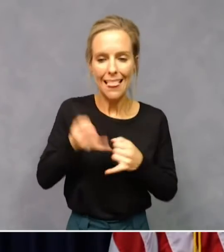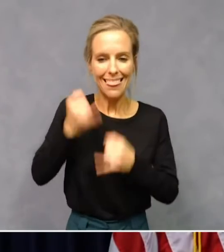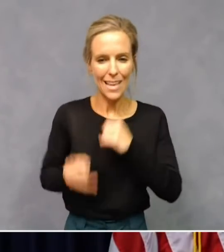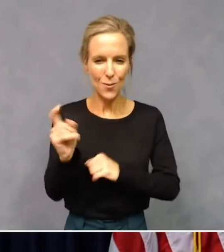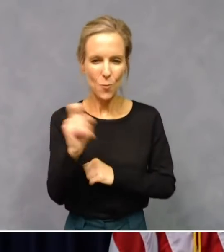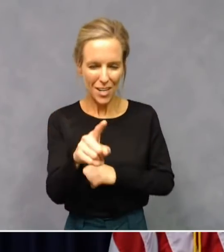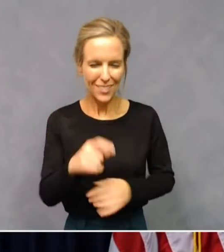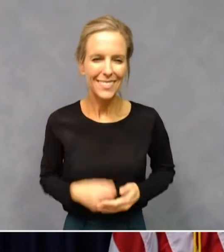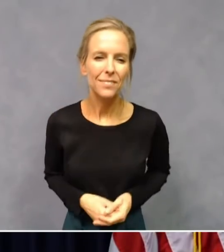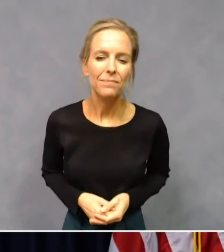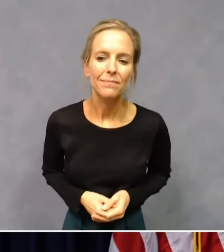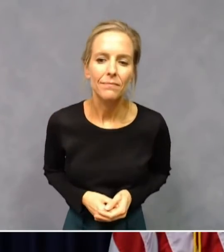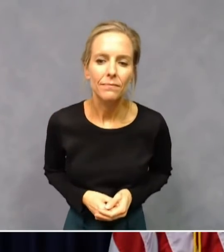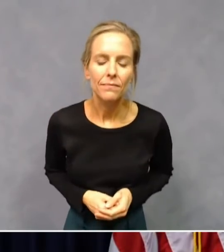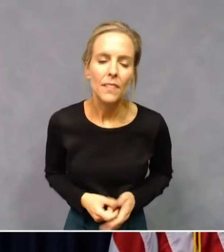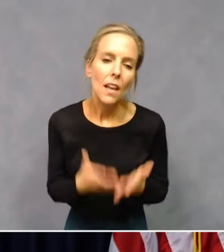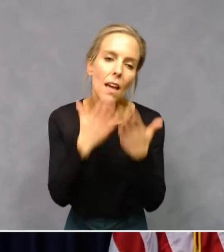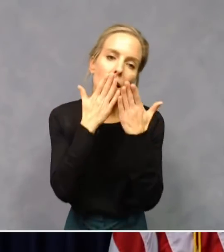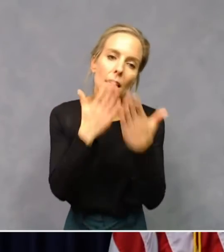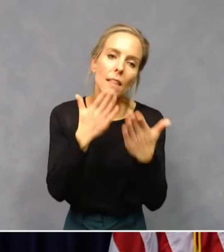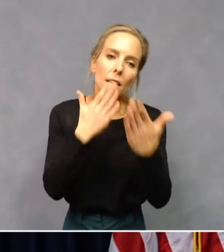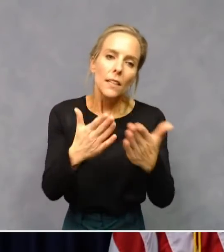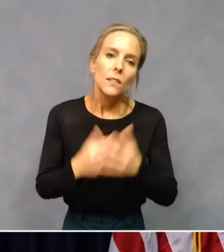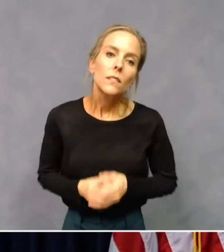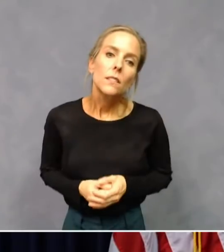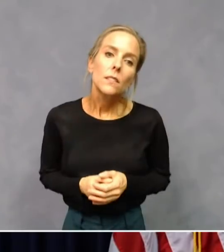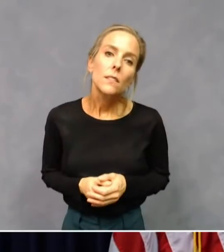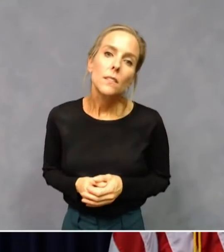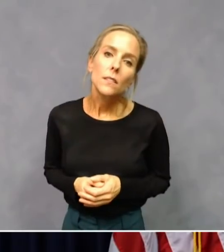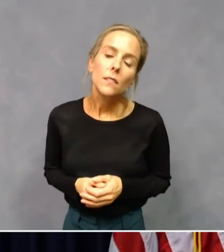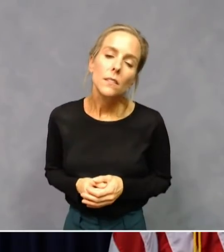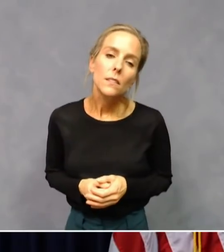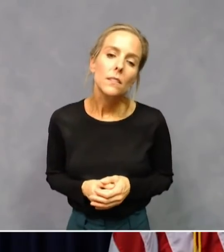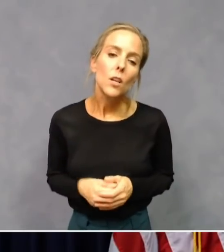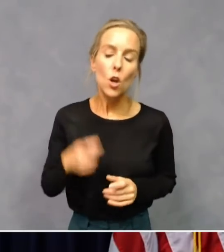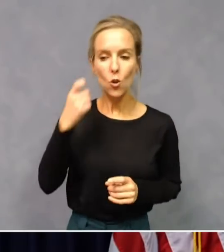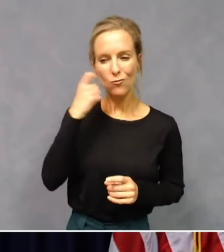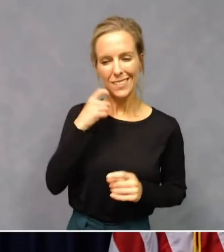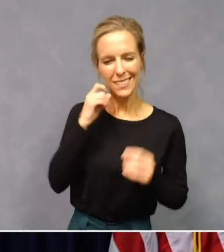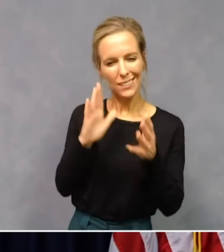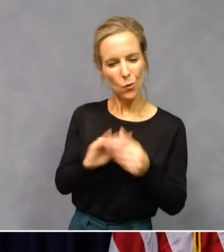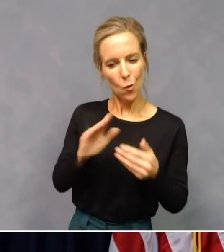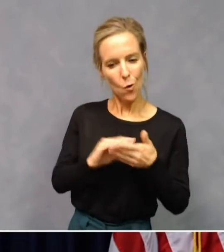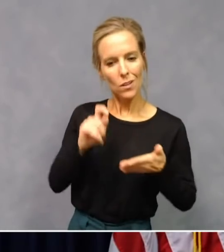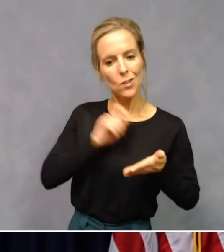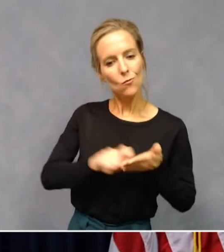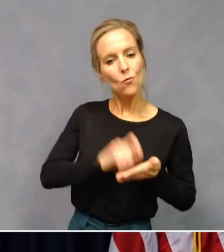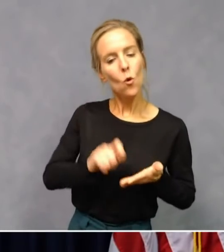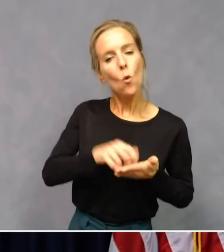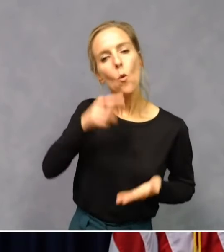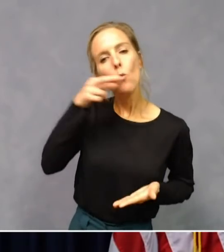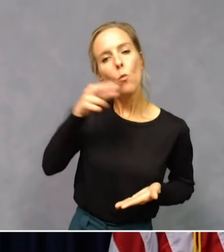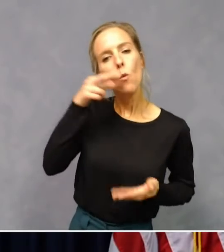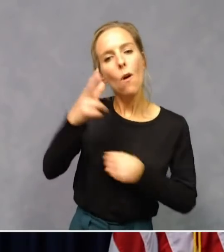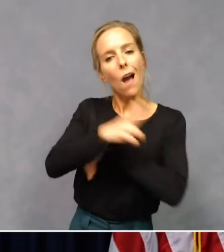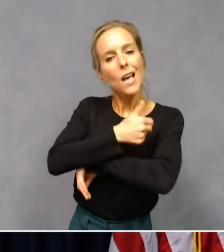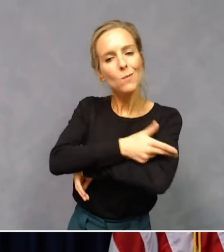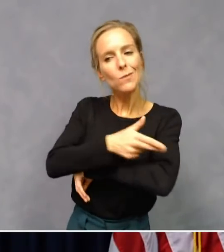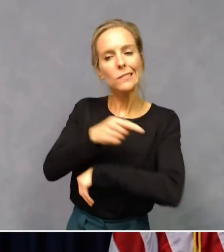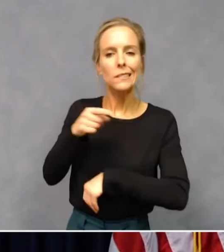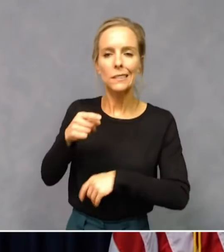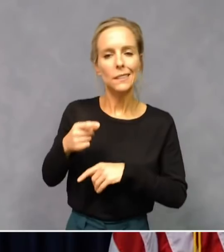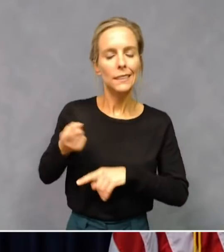All right, thank you. So there's been some recent stories written about rural hospitals not being able to afford the $10,000